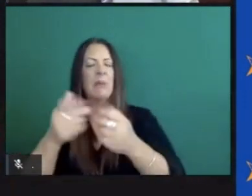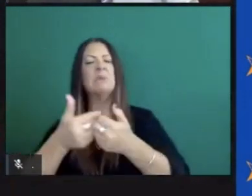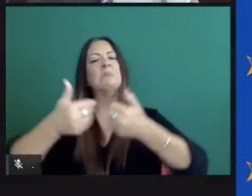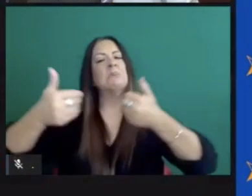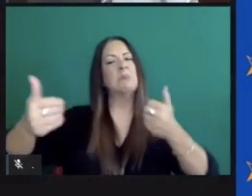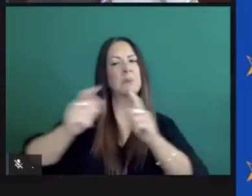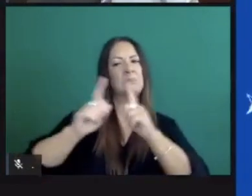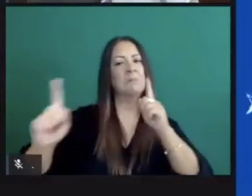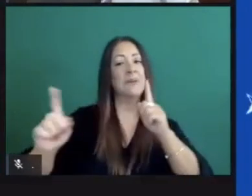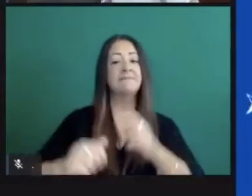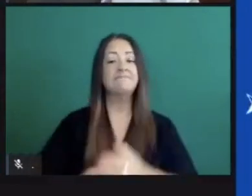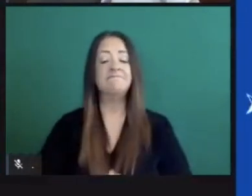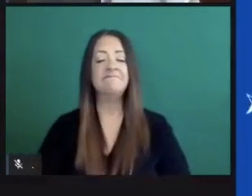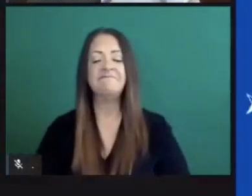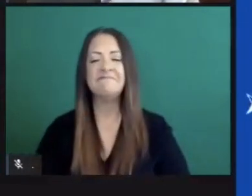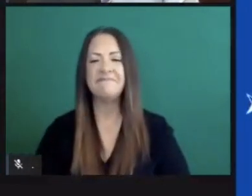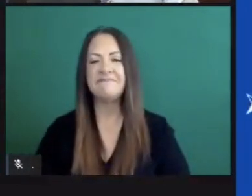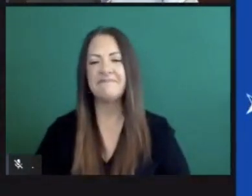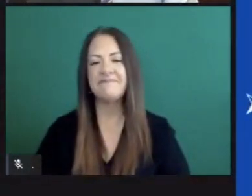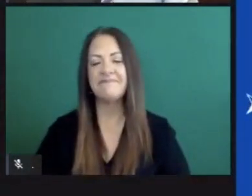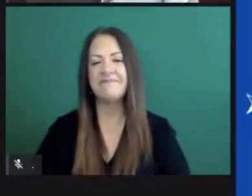visiting.